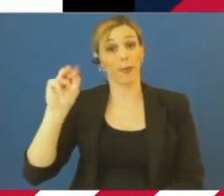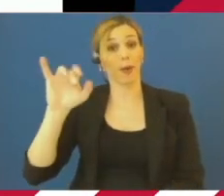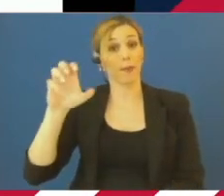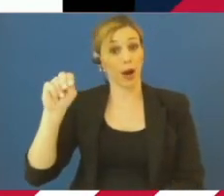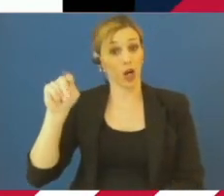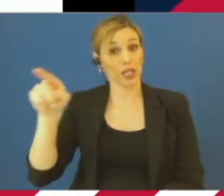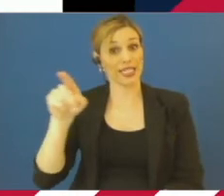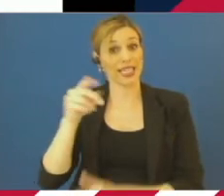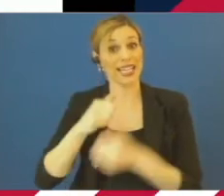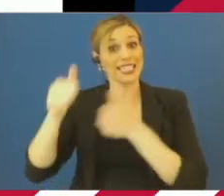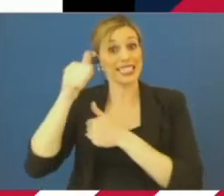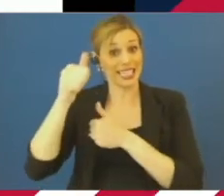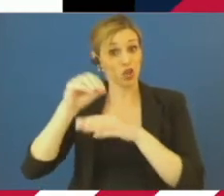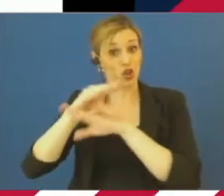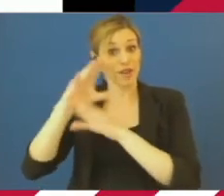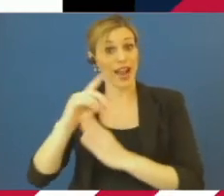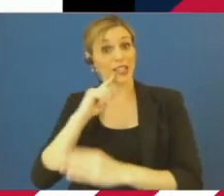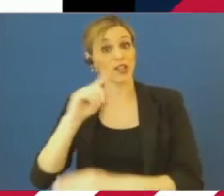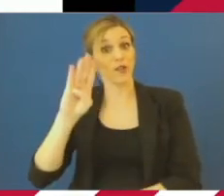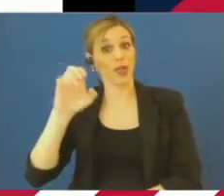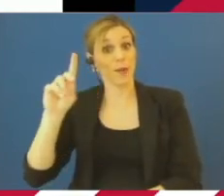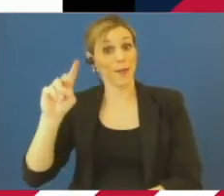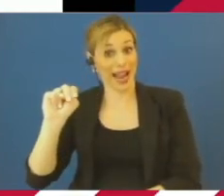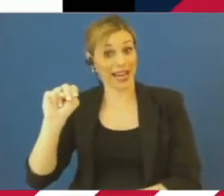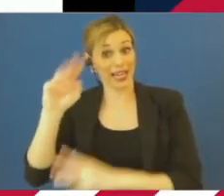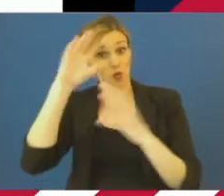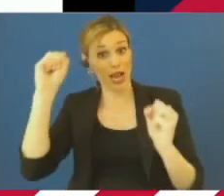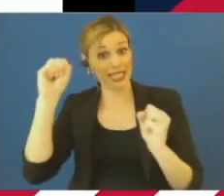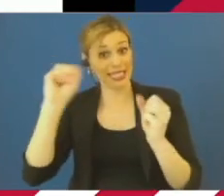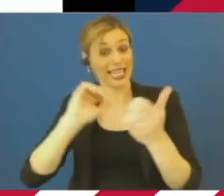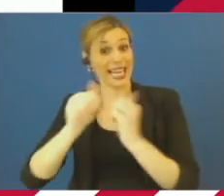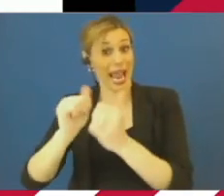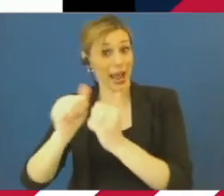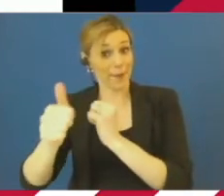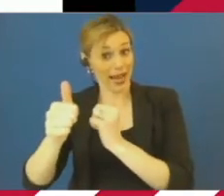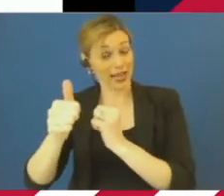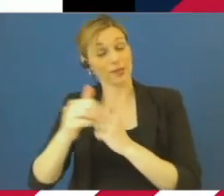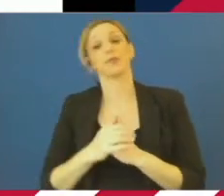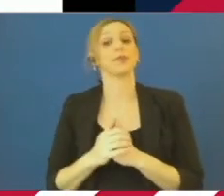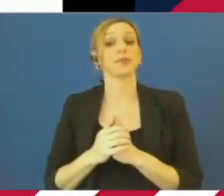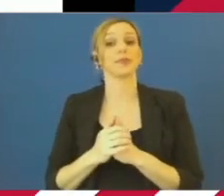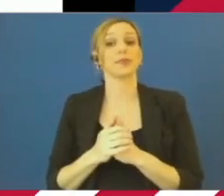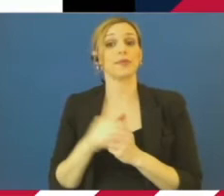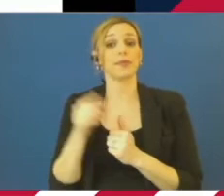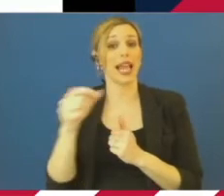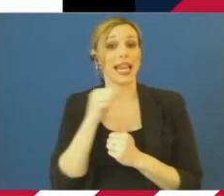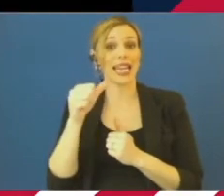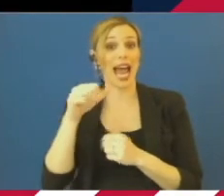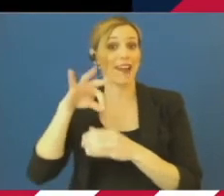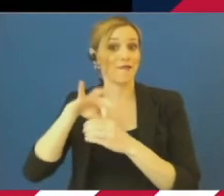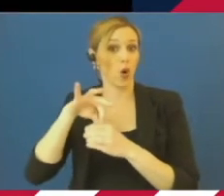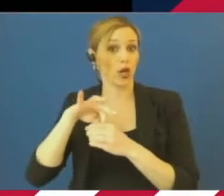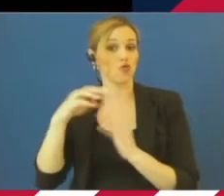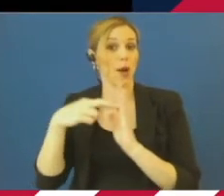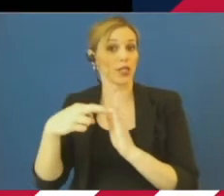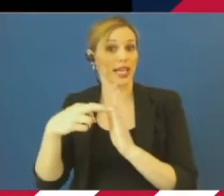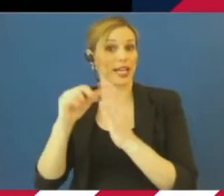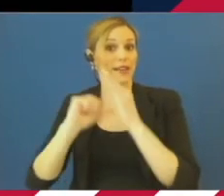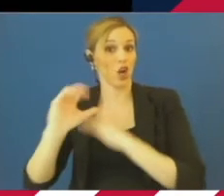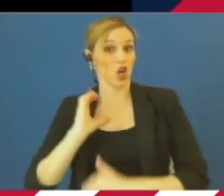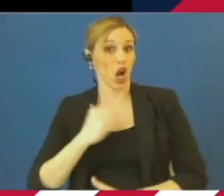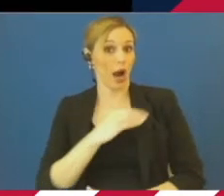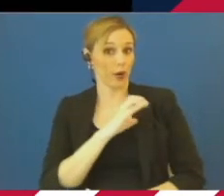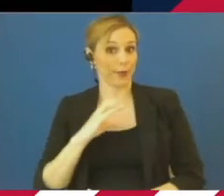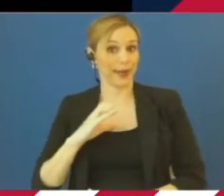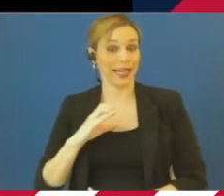Biden for President campaign and is the campaign's non-voting representative on our committee. Last but not least, I'd like